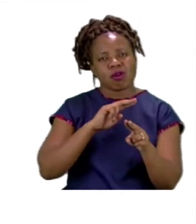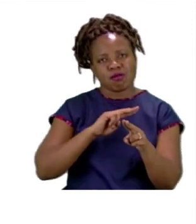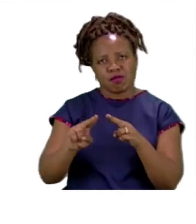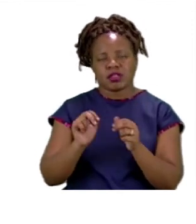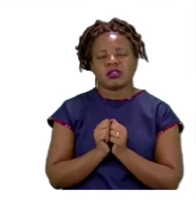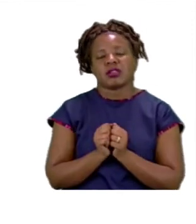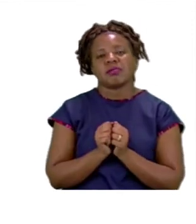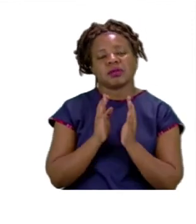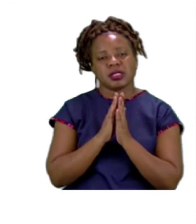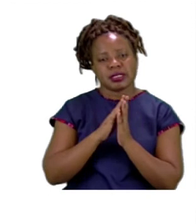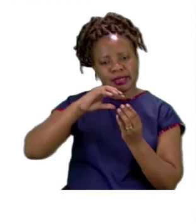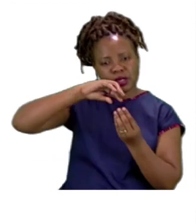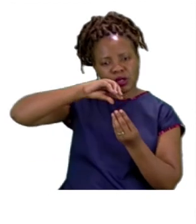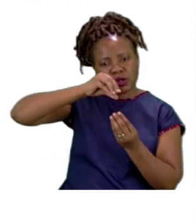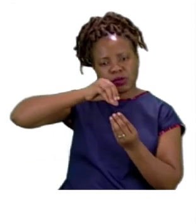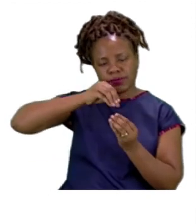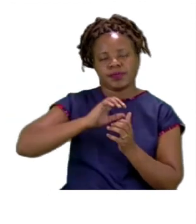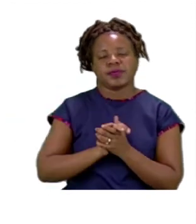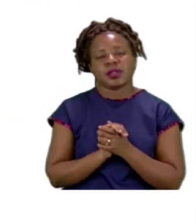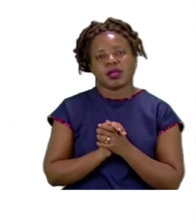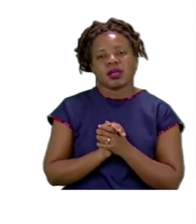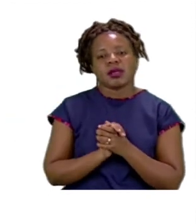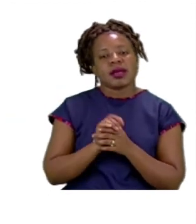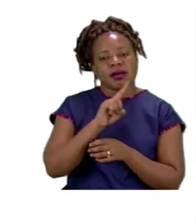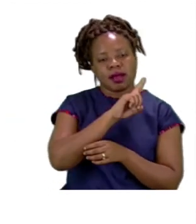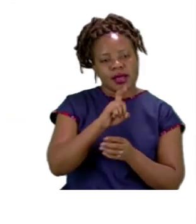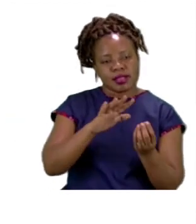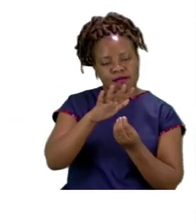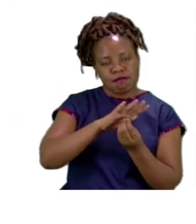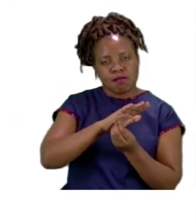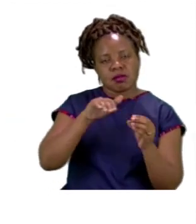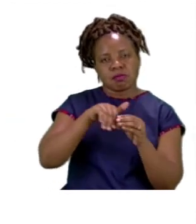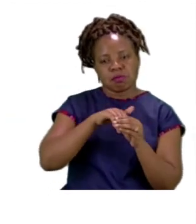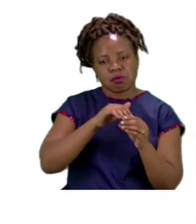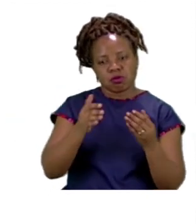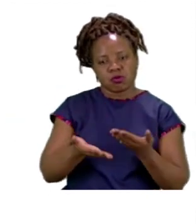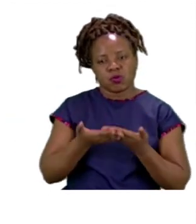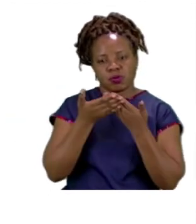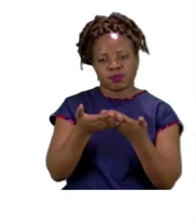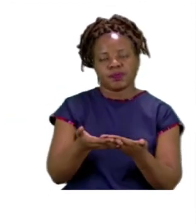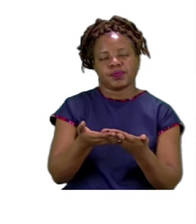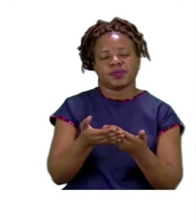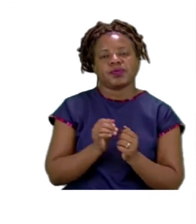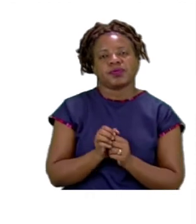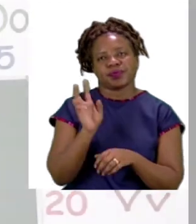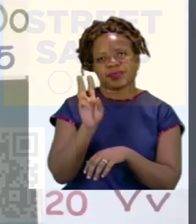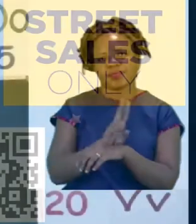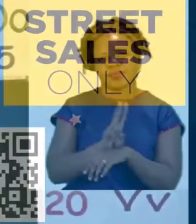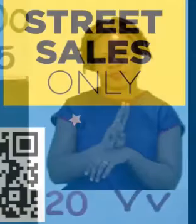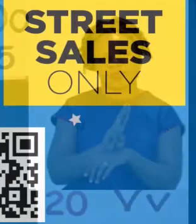if you're not sure what each item is, and we will see you soon after the advert